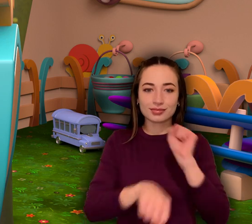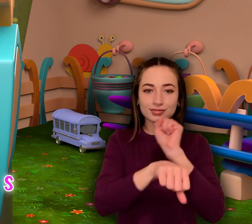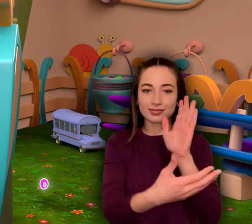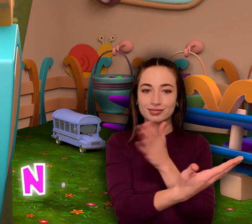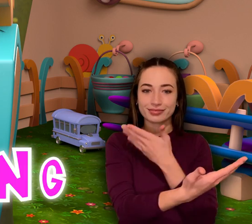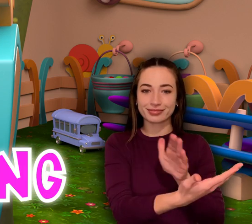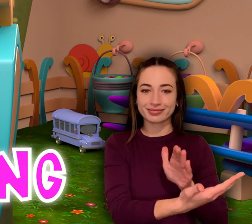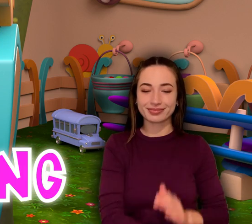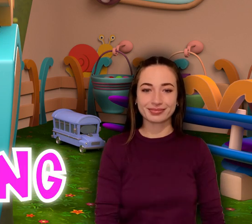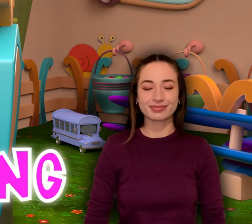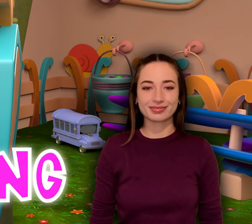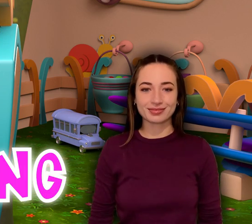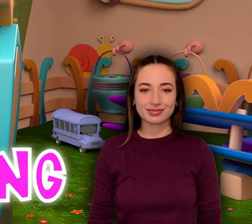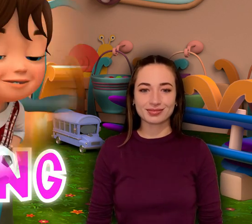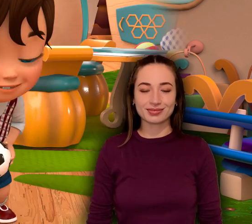job